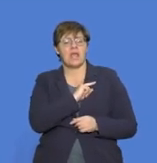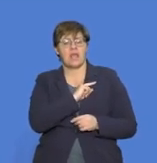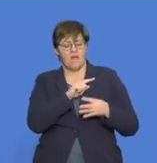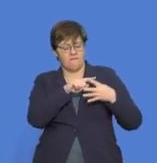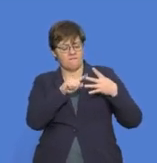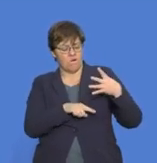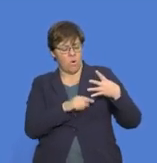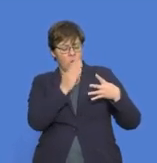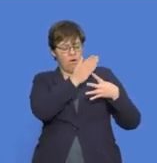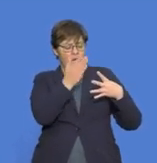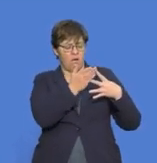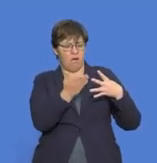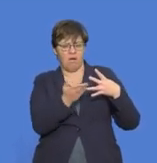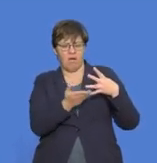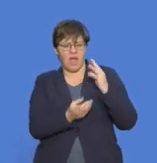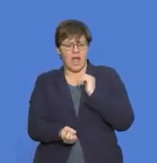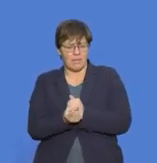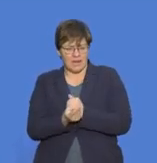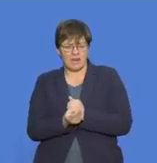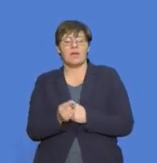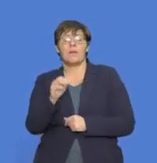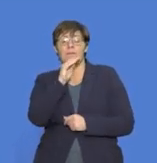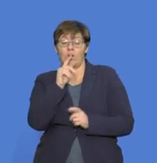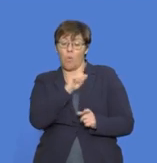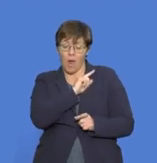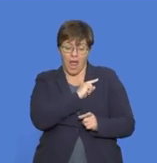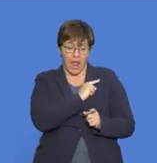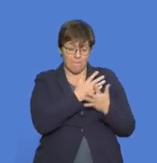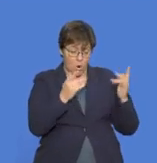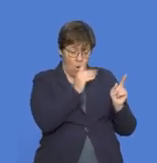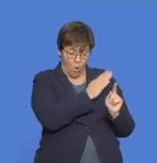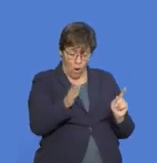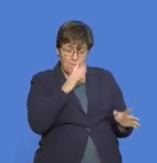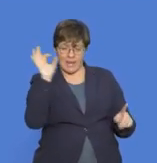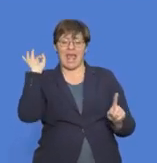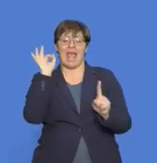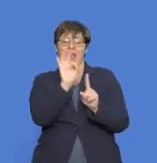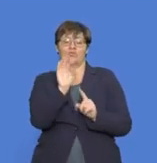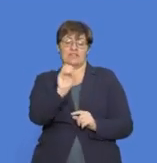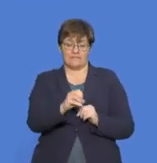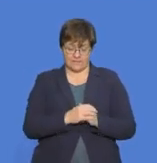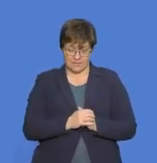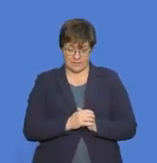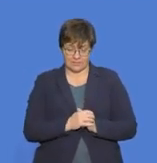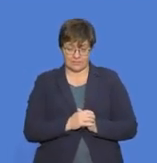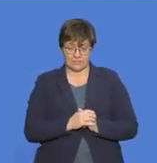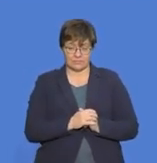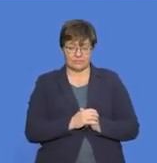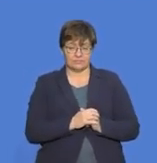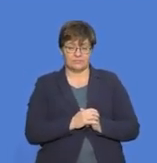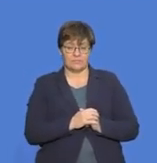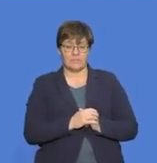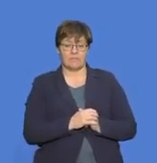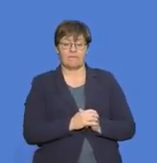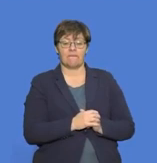taken, and this is a practical skill. The more readings you take, the more accurate your results are. And